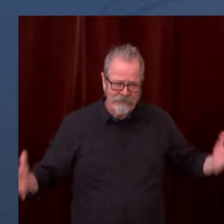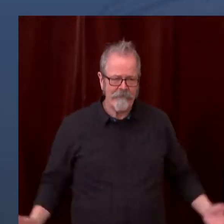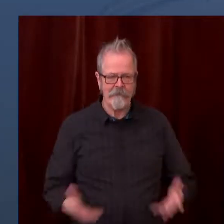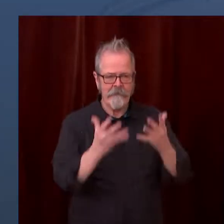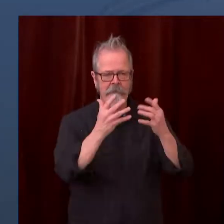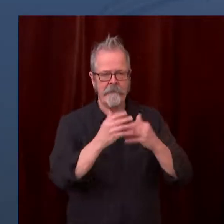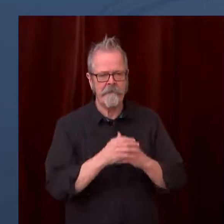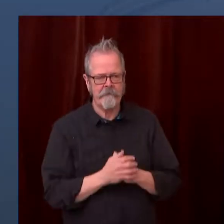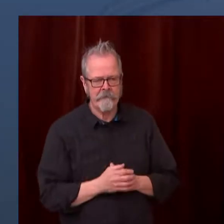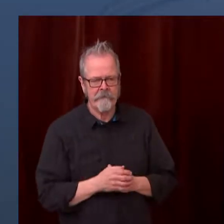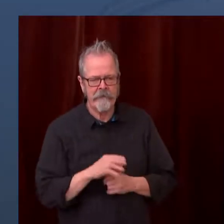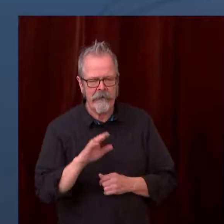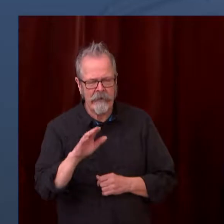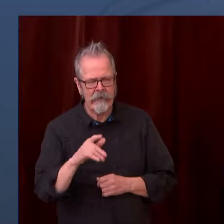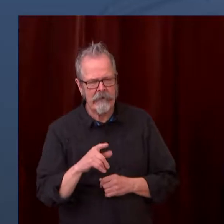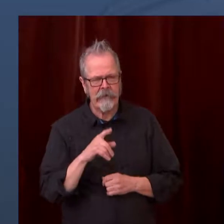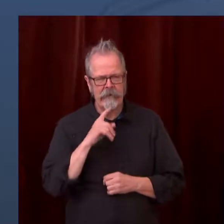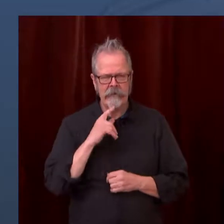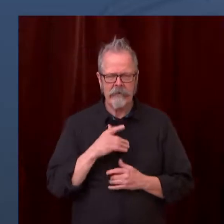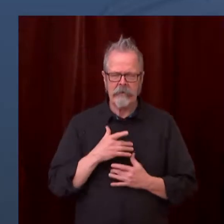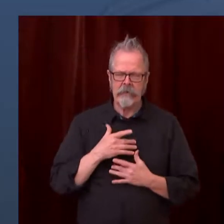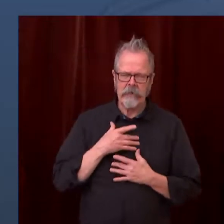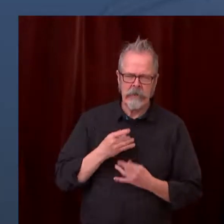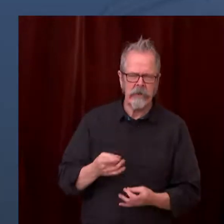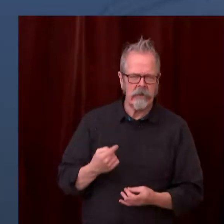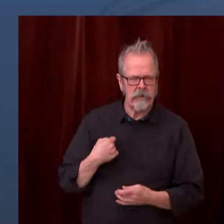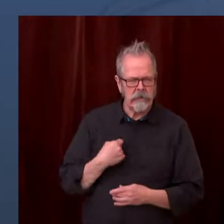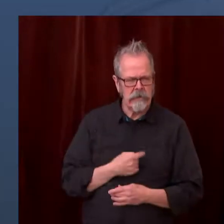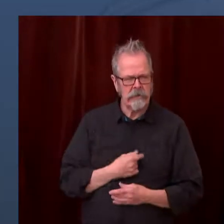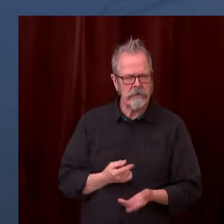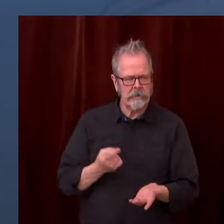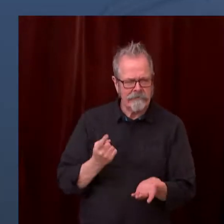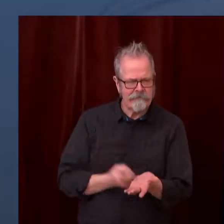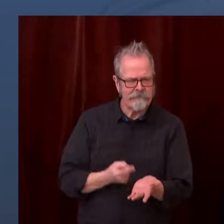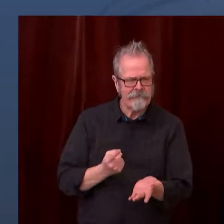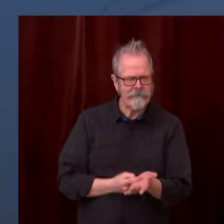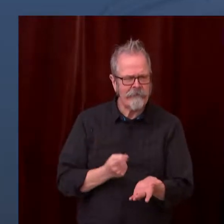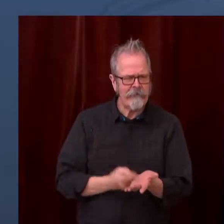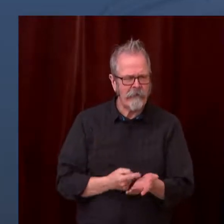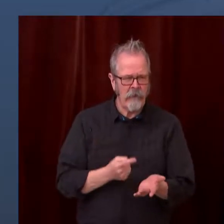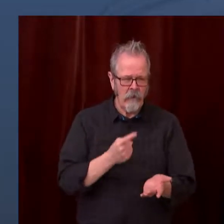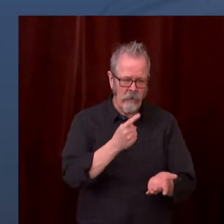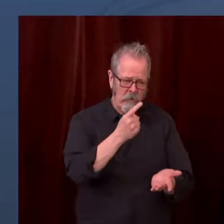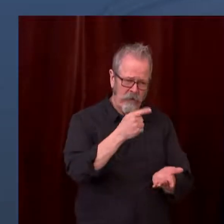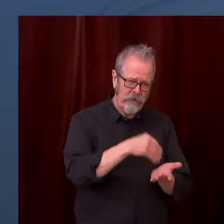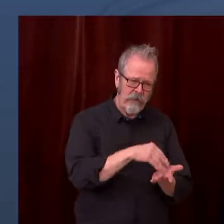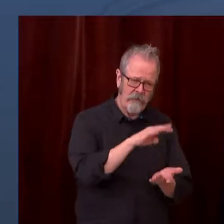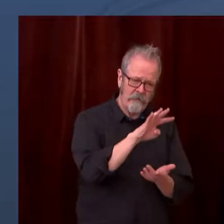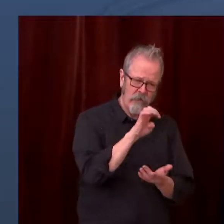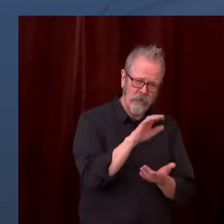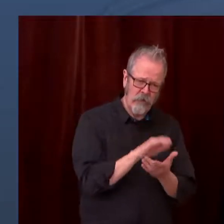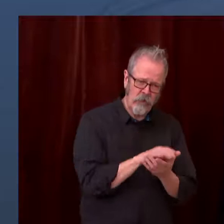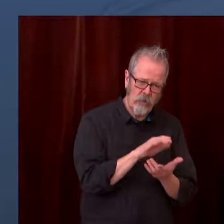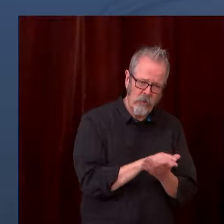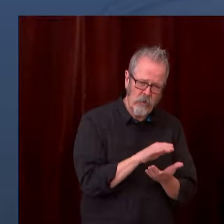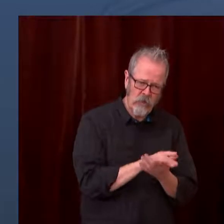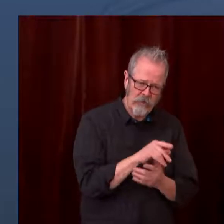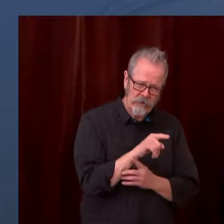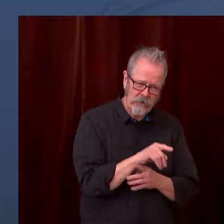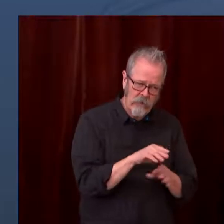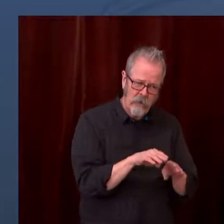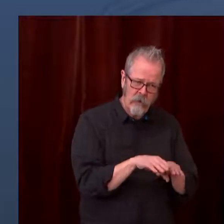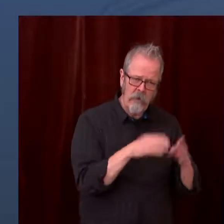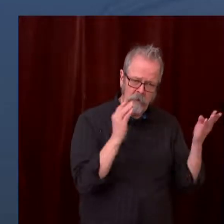There's been 1,000, I think, 400 schools that have gone back to some degree of meaningful